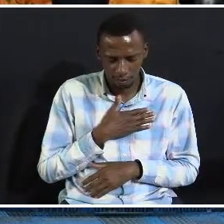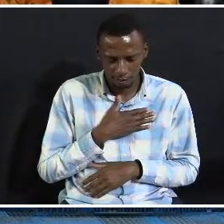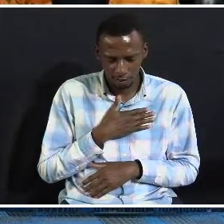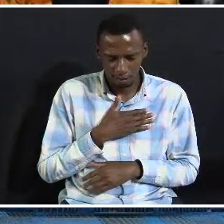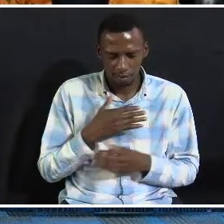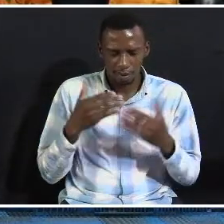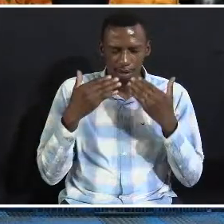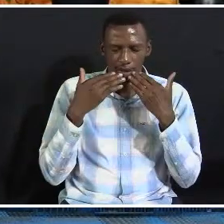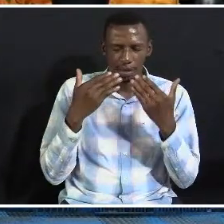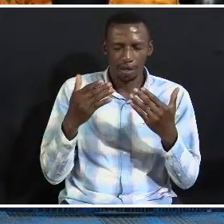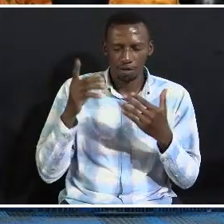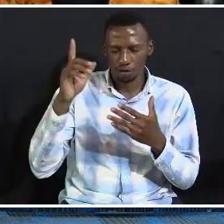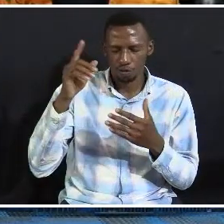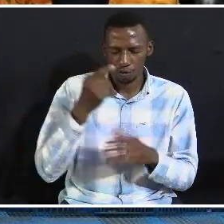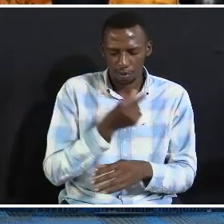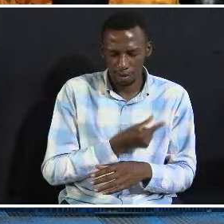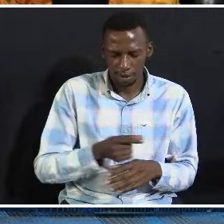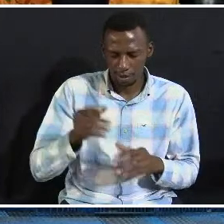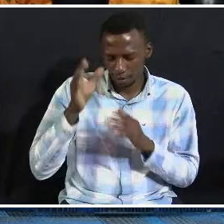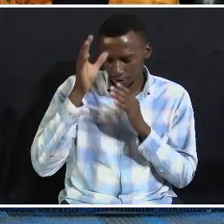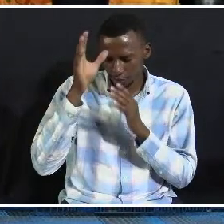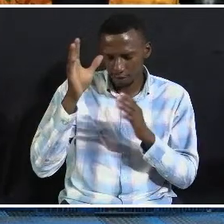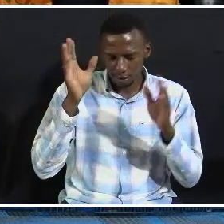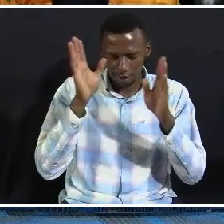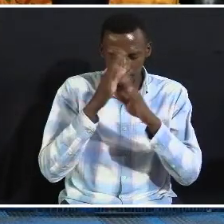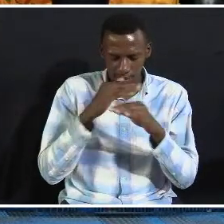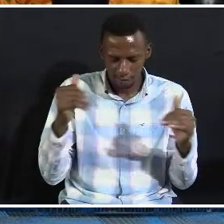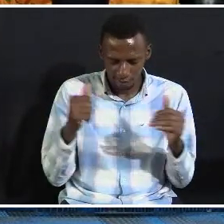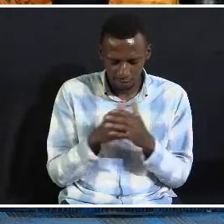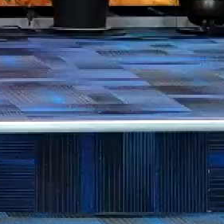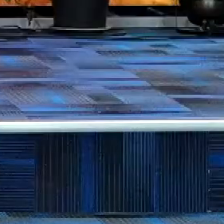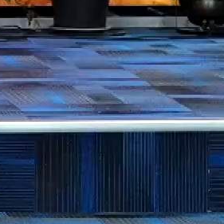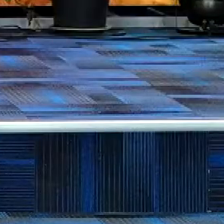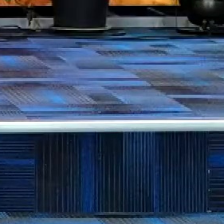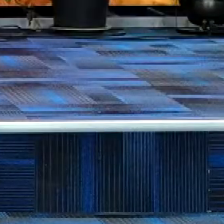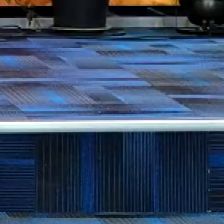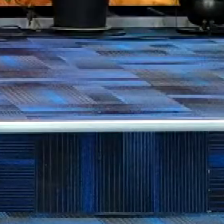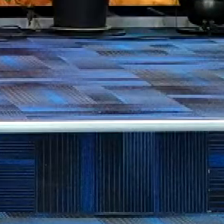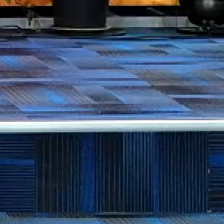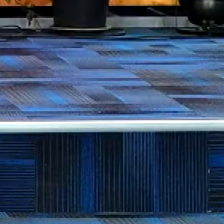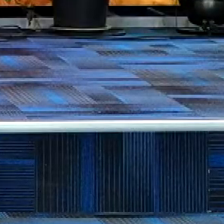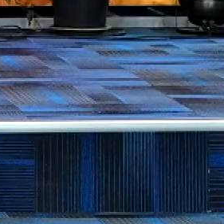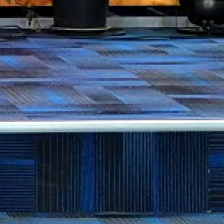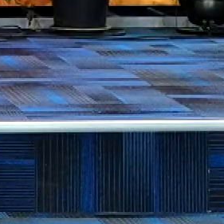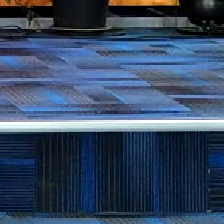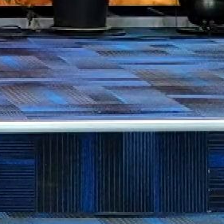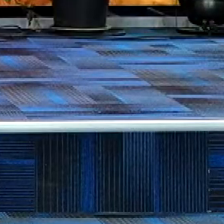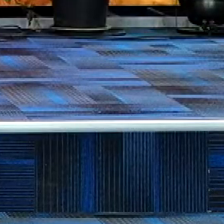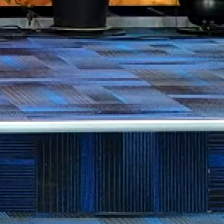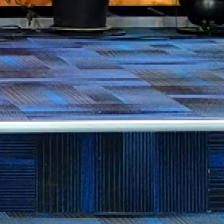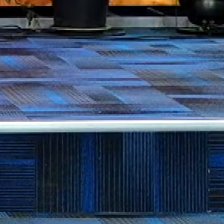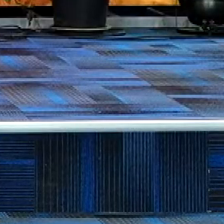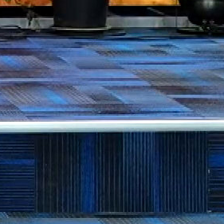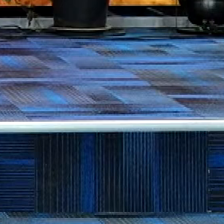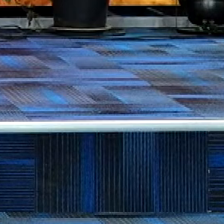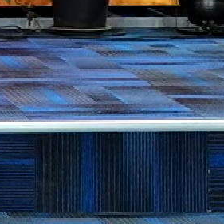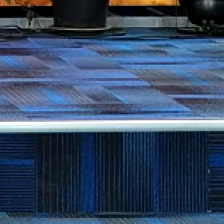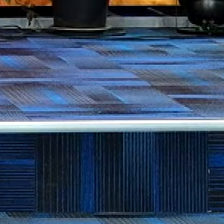we thank you, gracious Father in heaven, for your love, your mercy, and your grace.